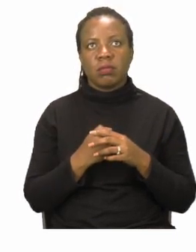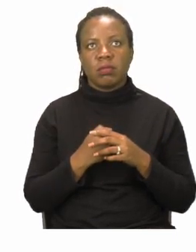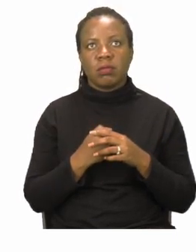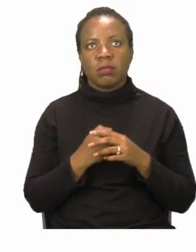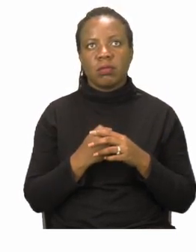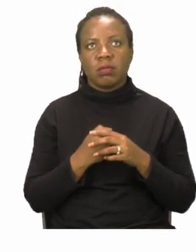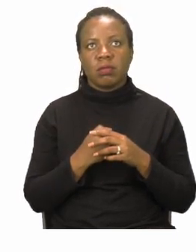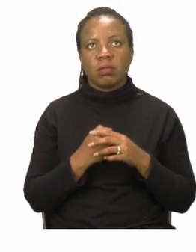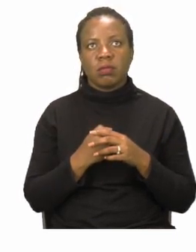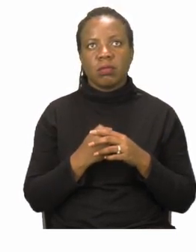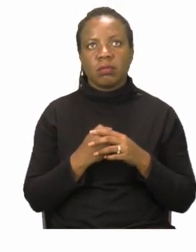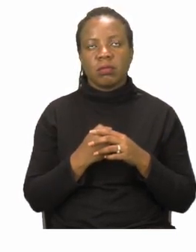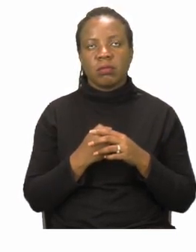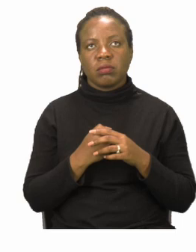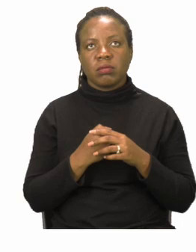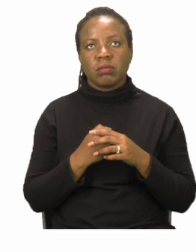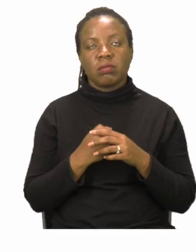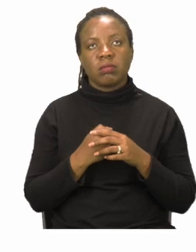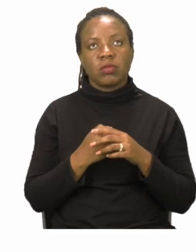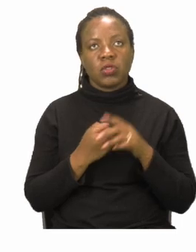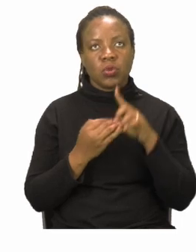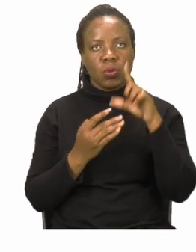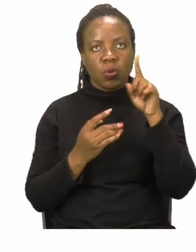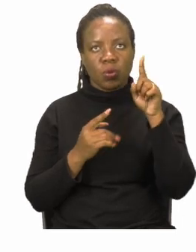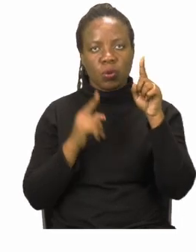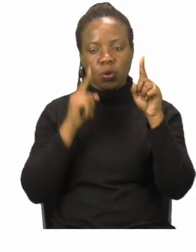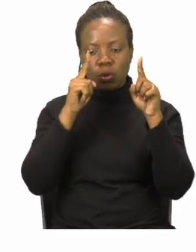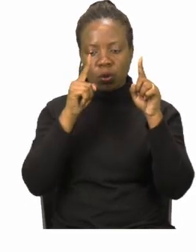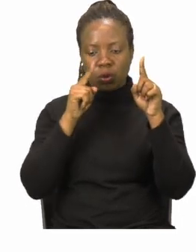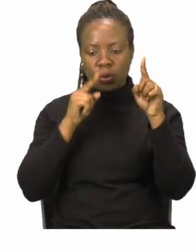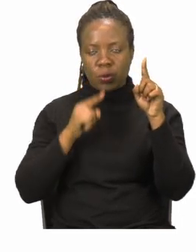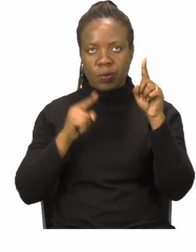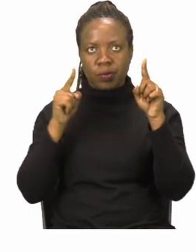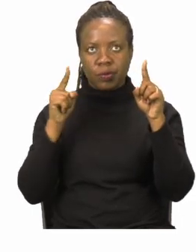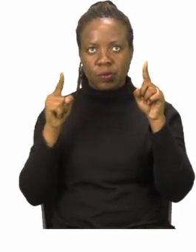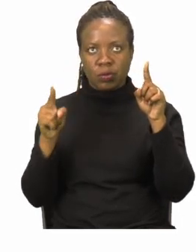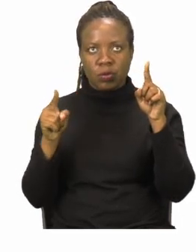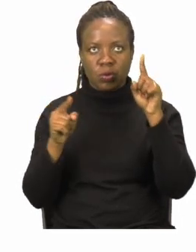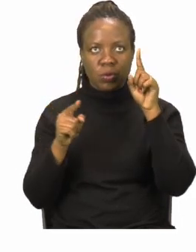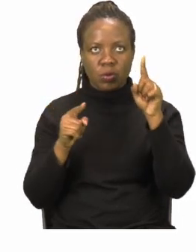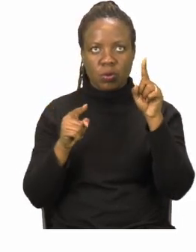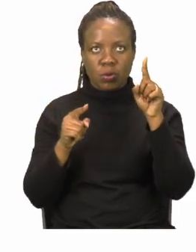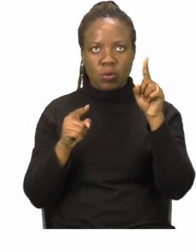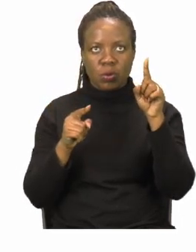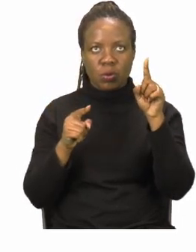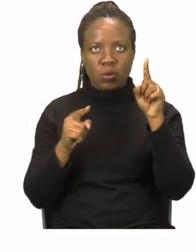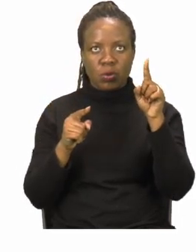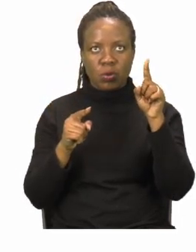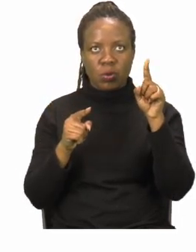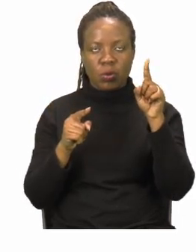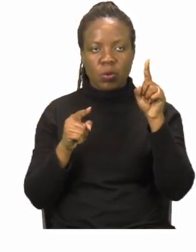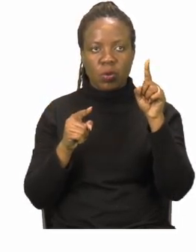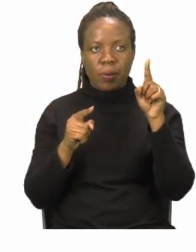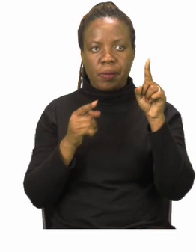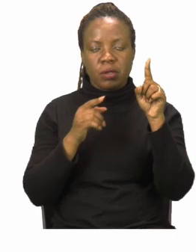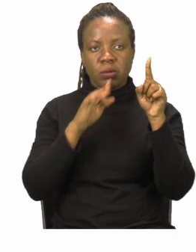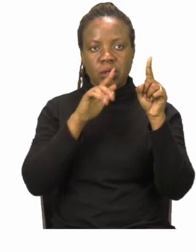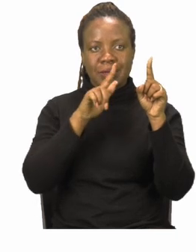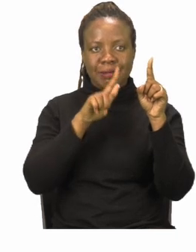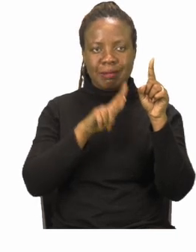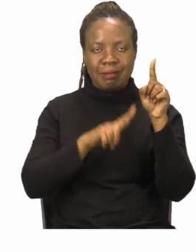look at and find the number that is 1 more, 1 less, 10